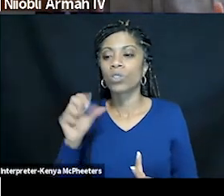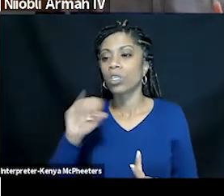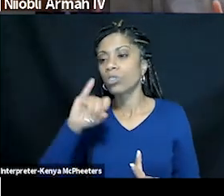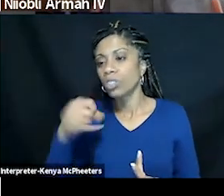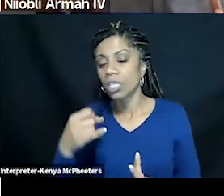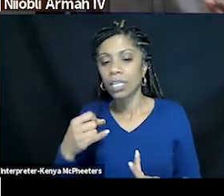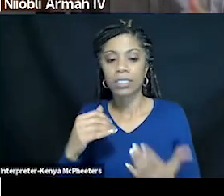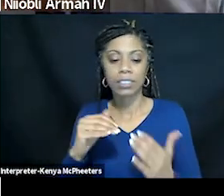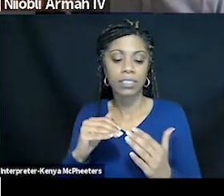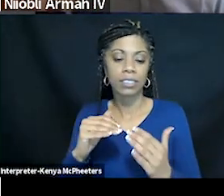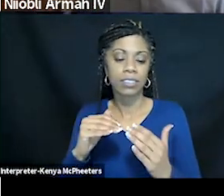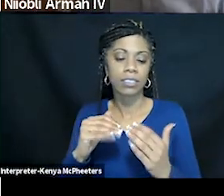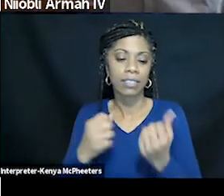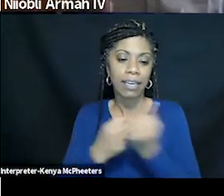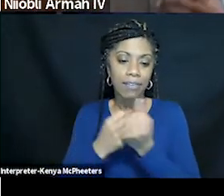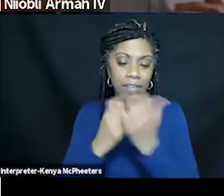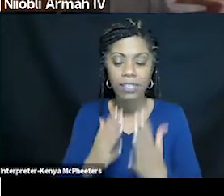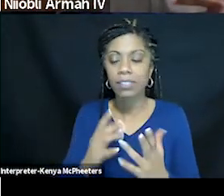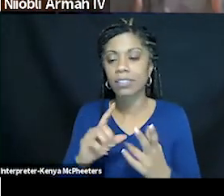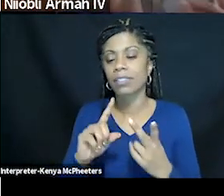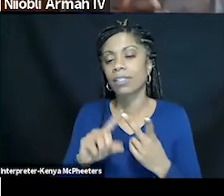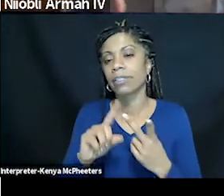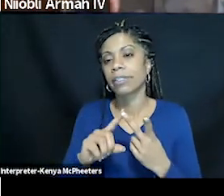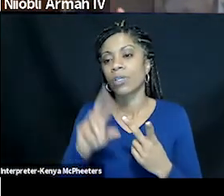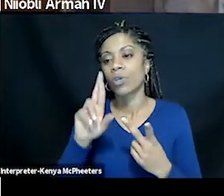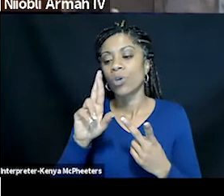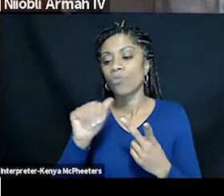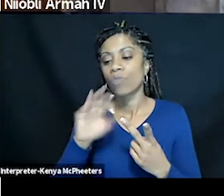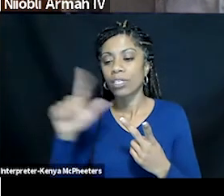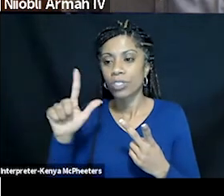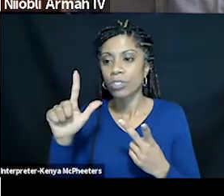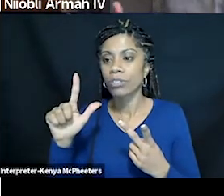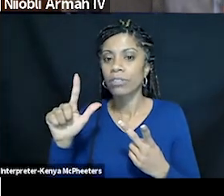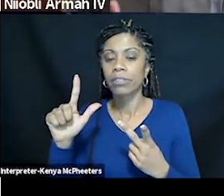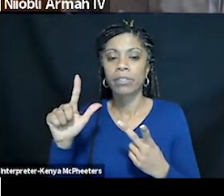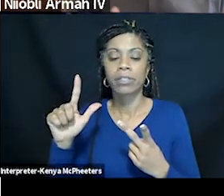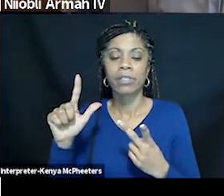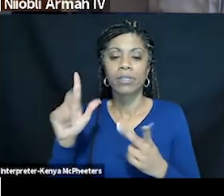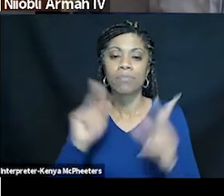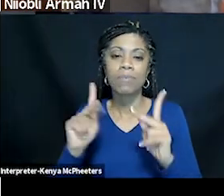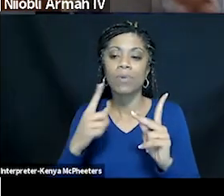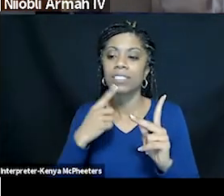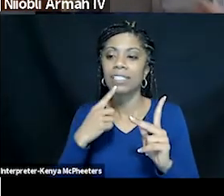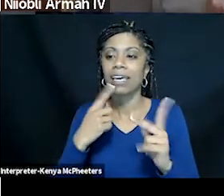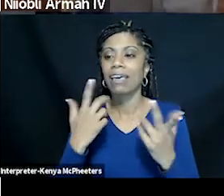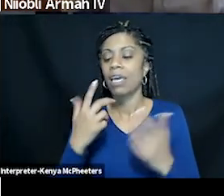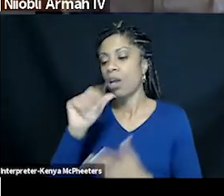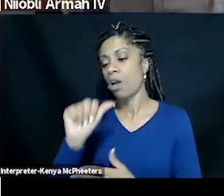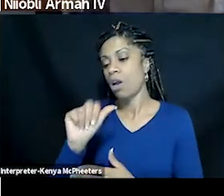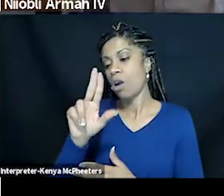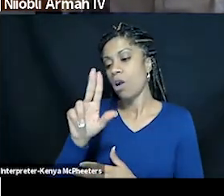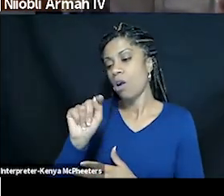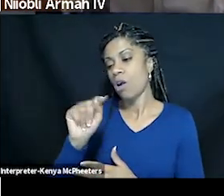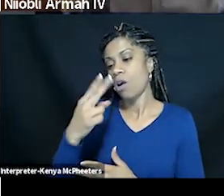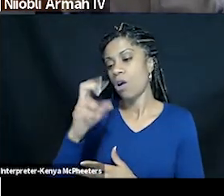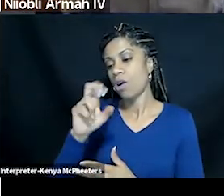justice advocates use the word authenticity. I actually want to like demystify what authenticity means. Authenticity means that no matter who you're